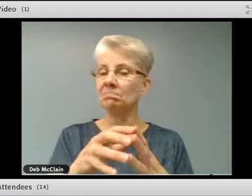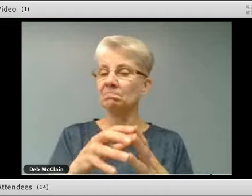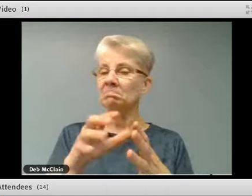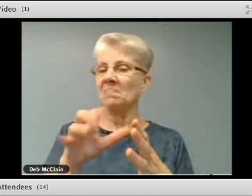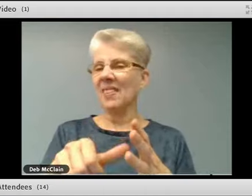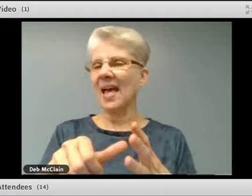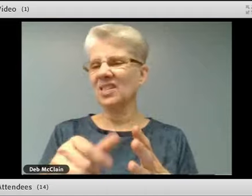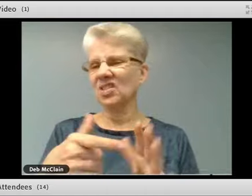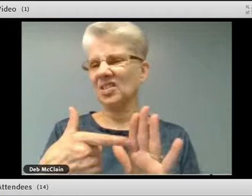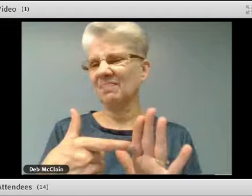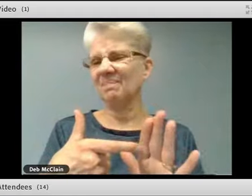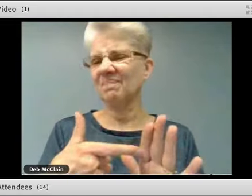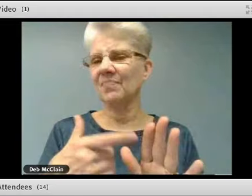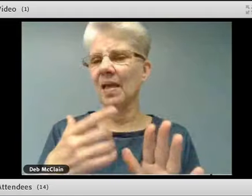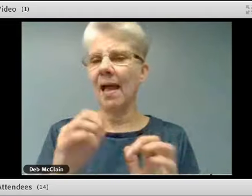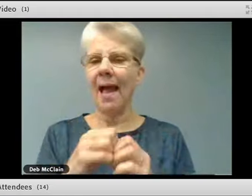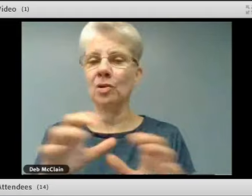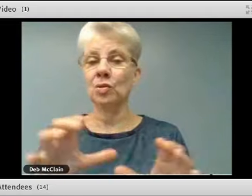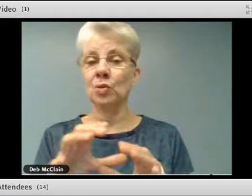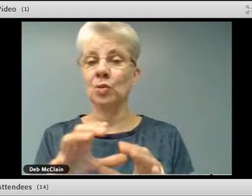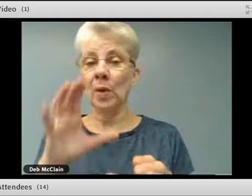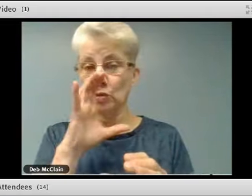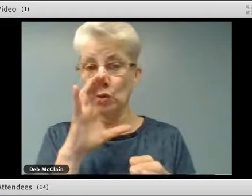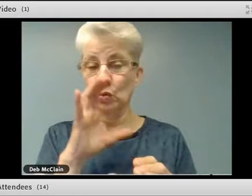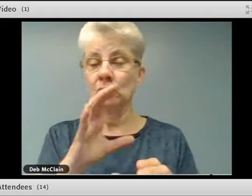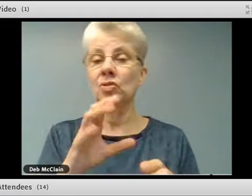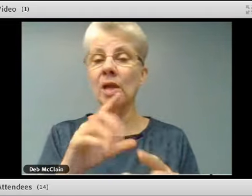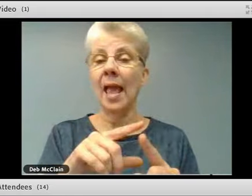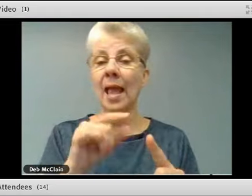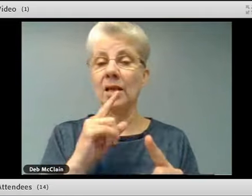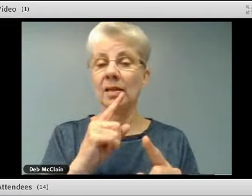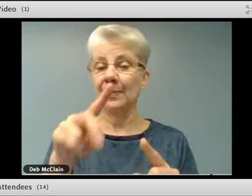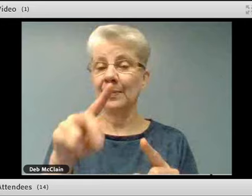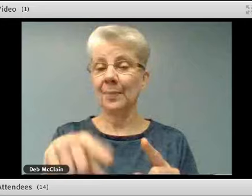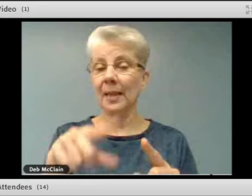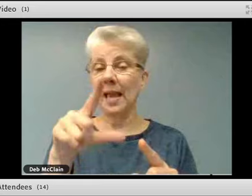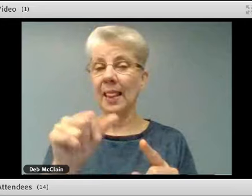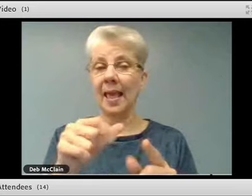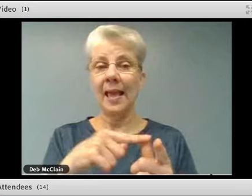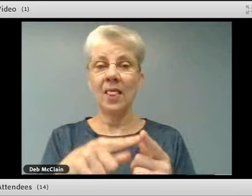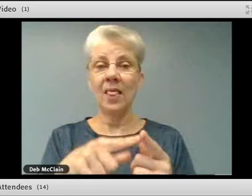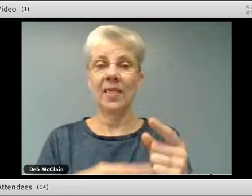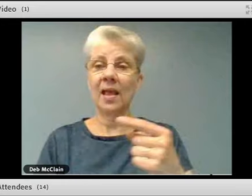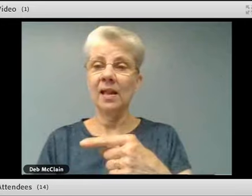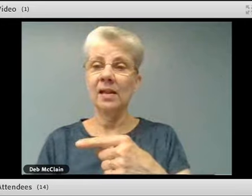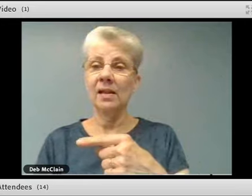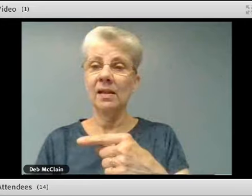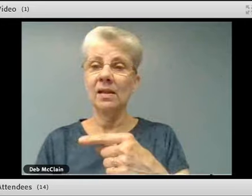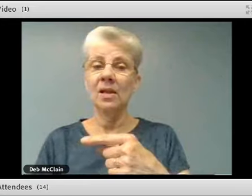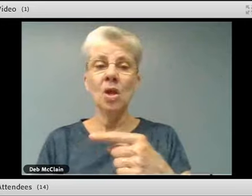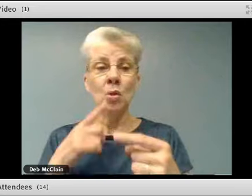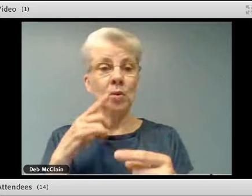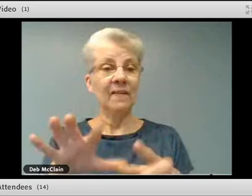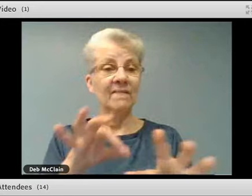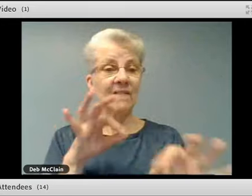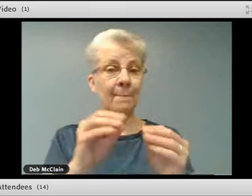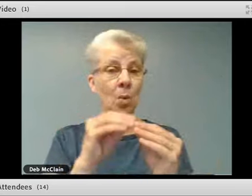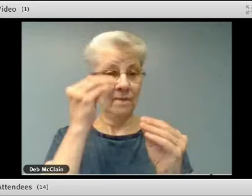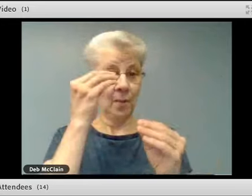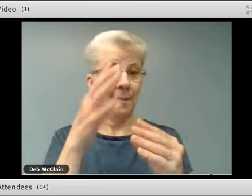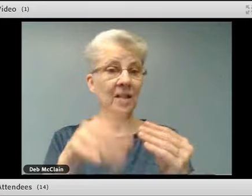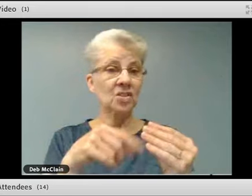that's an example of how to do a search in DPLA. And you can find more information about